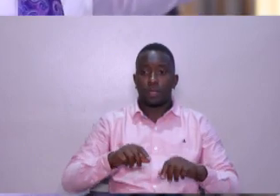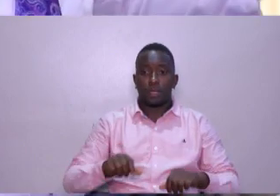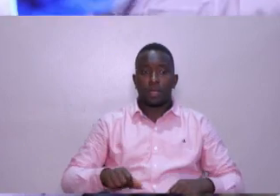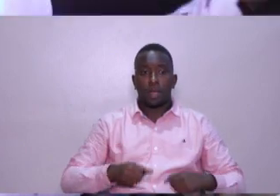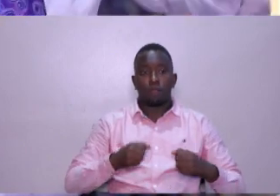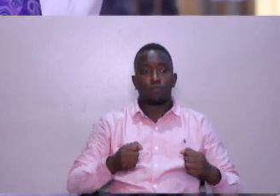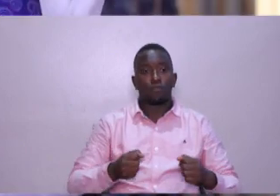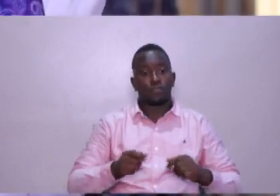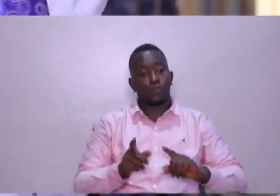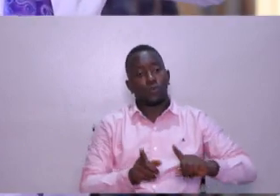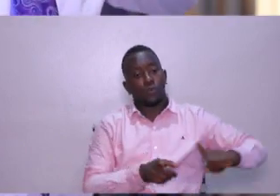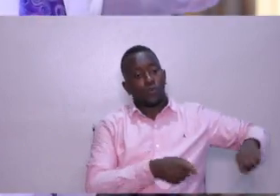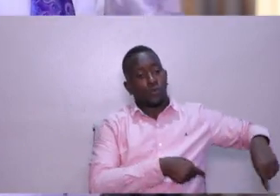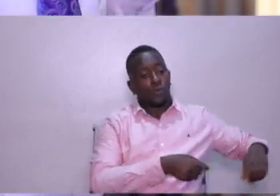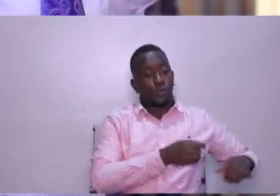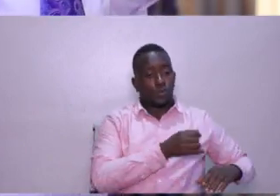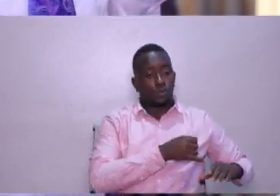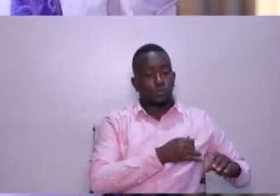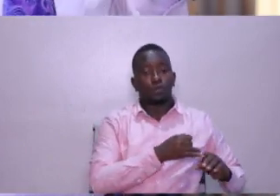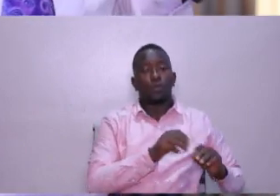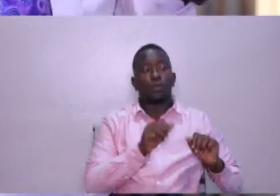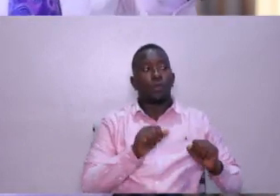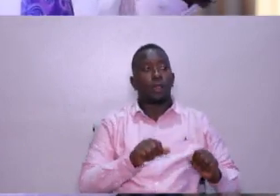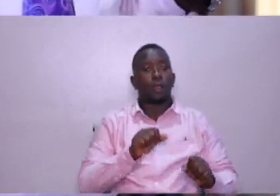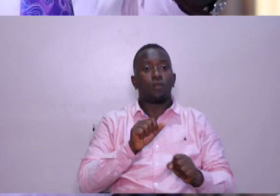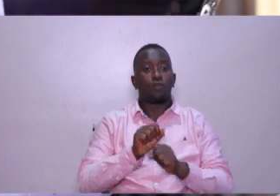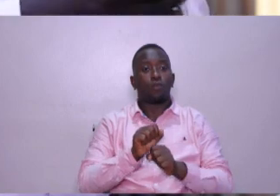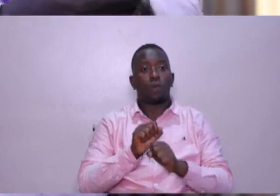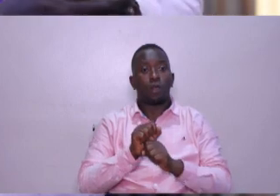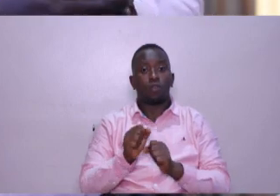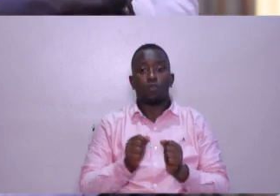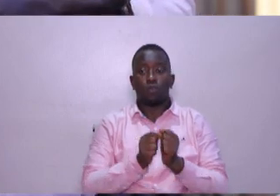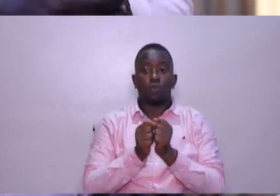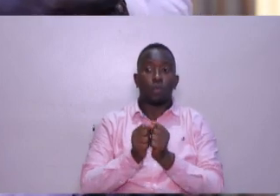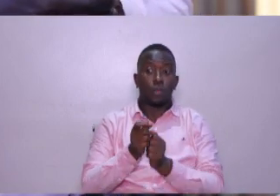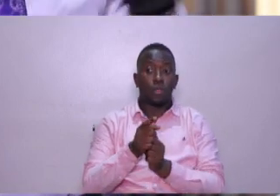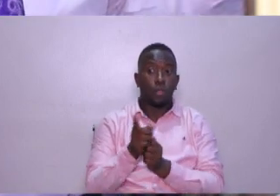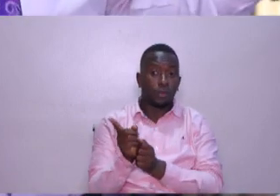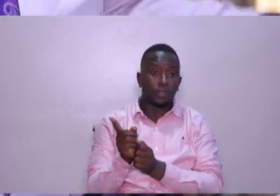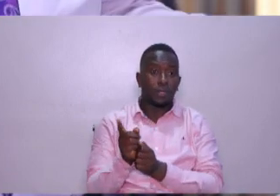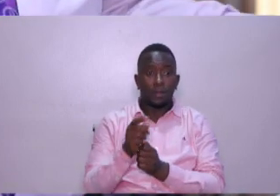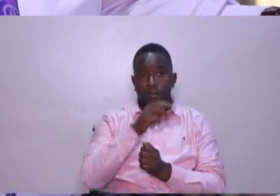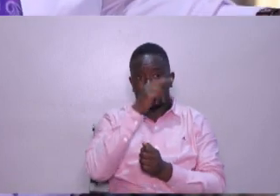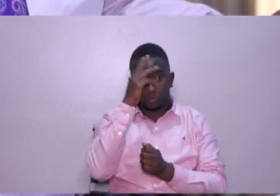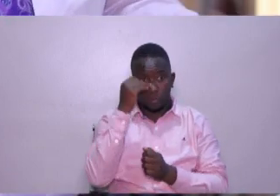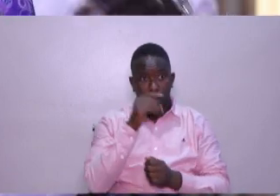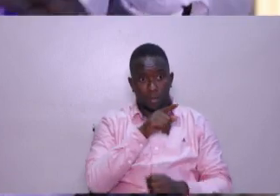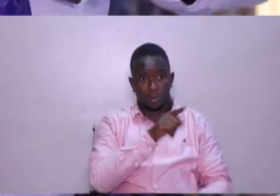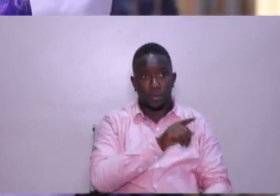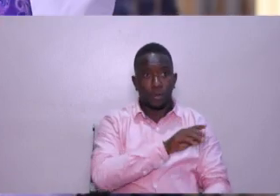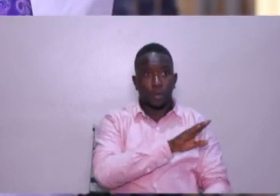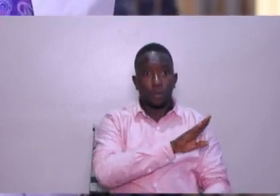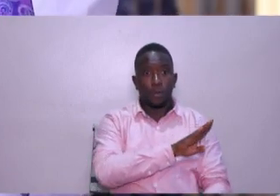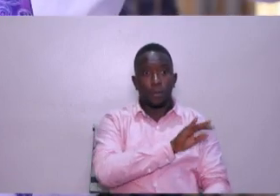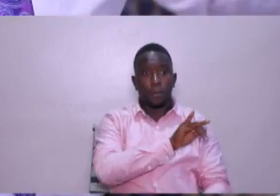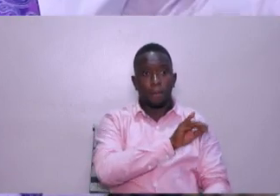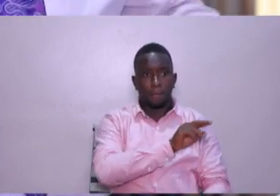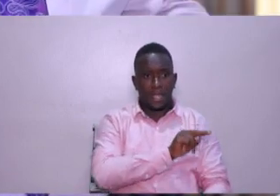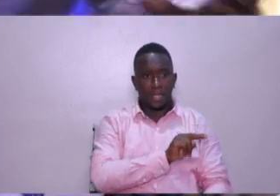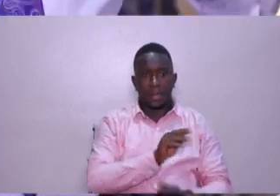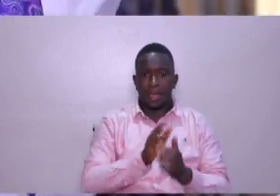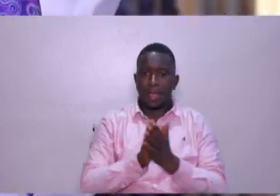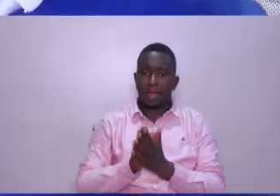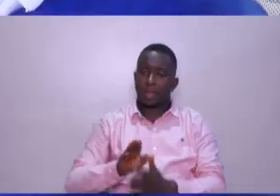to work with those. That's why Dean and maybe you are here. You're supposed to support